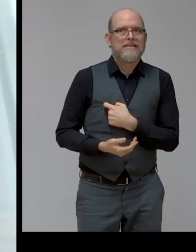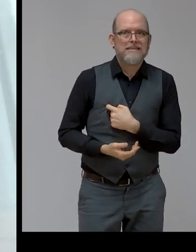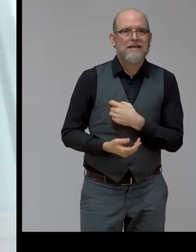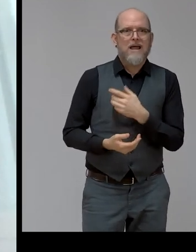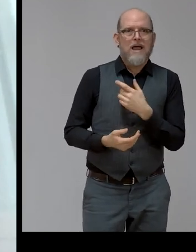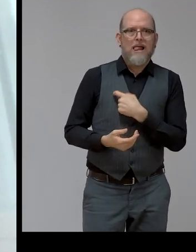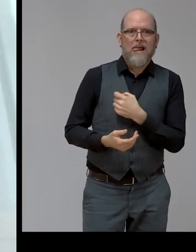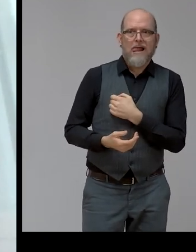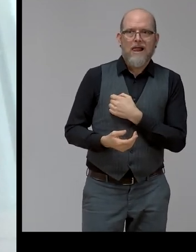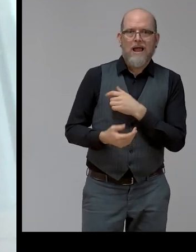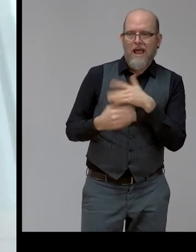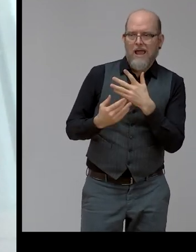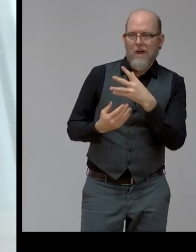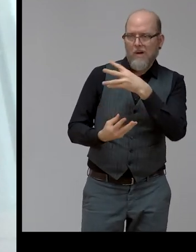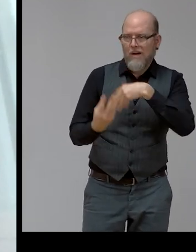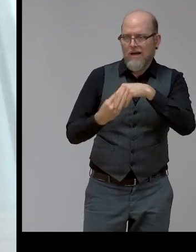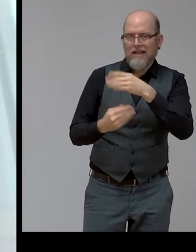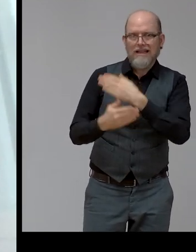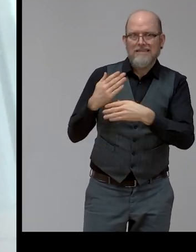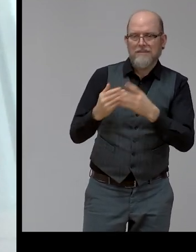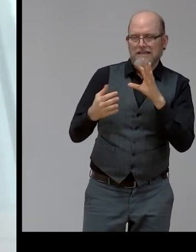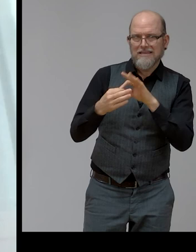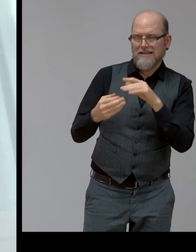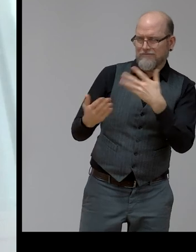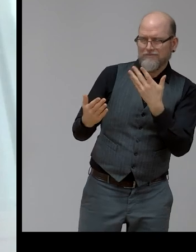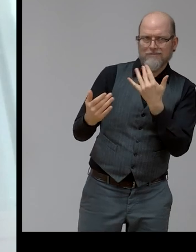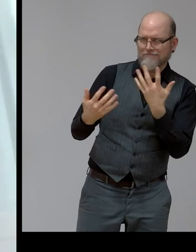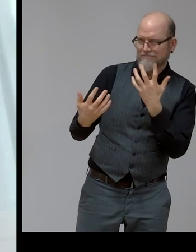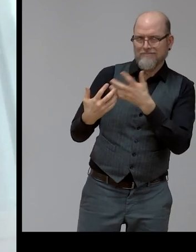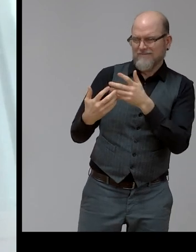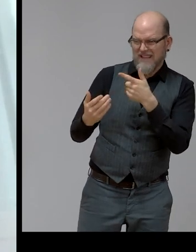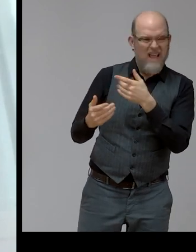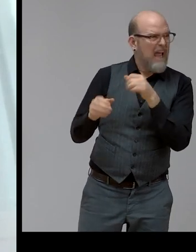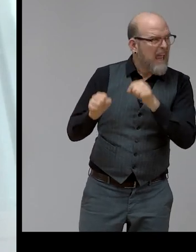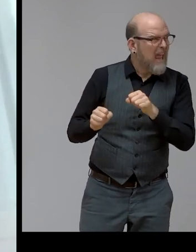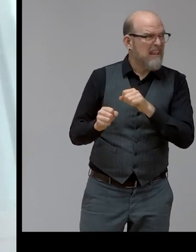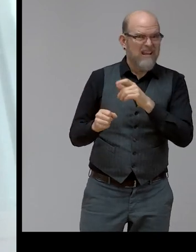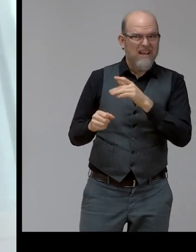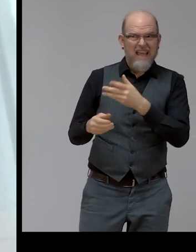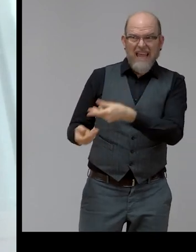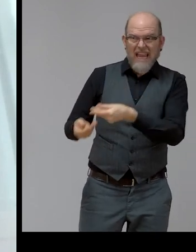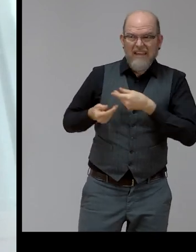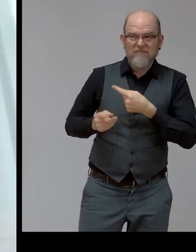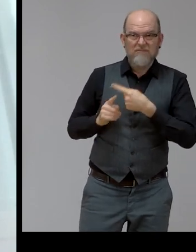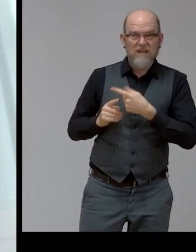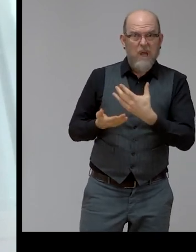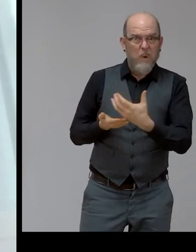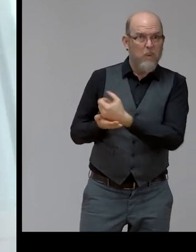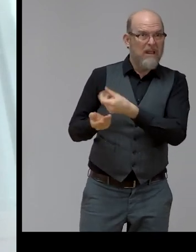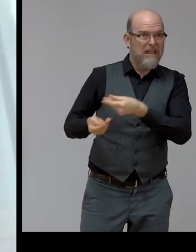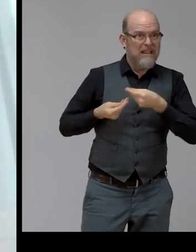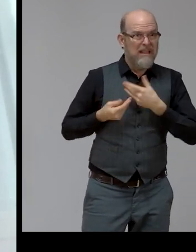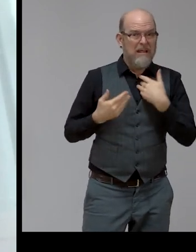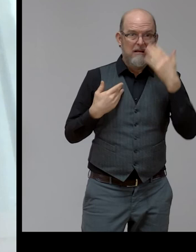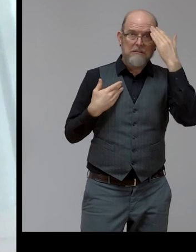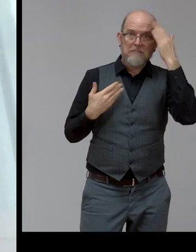know what people with disabilities can do. And so you can find that